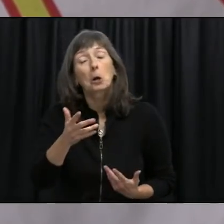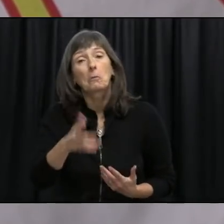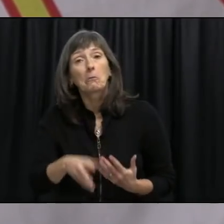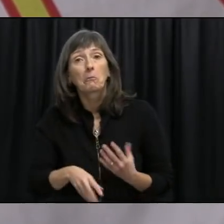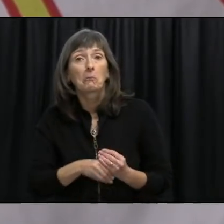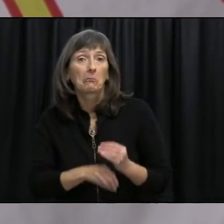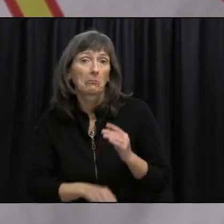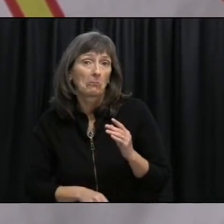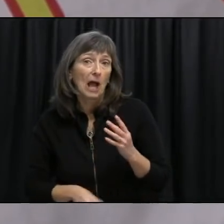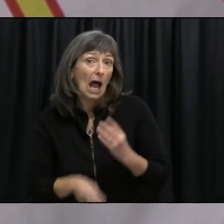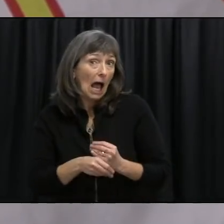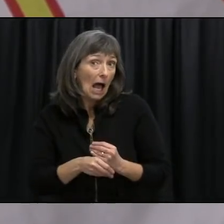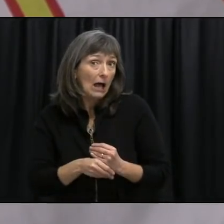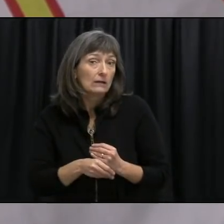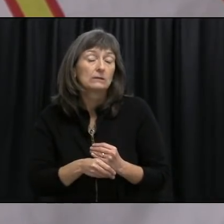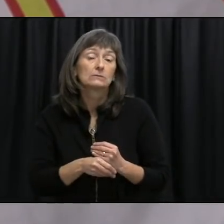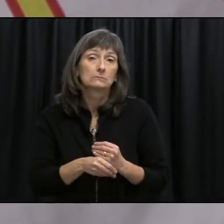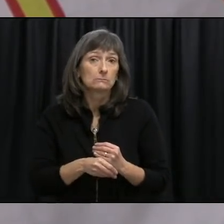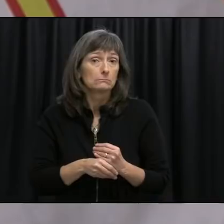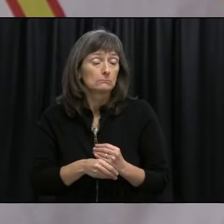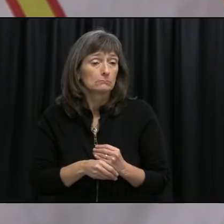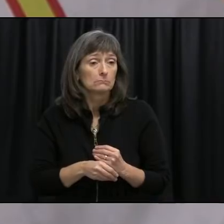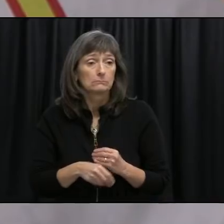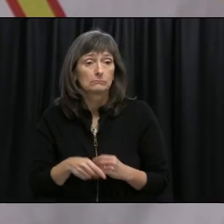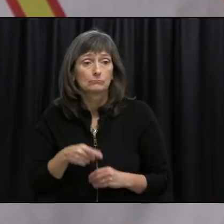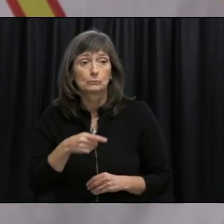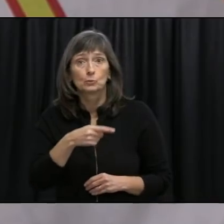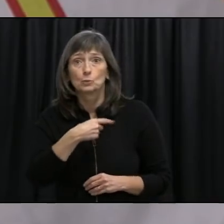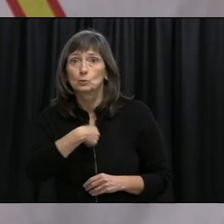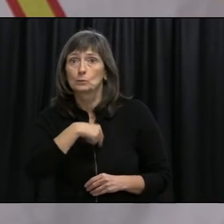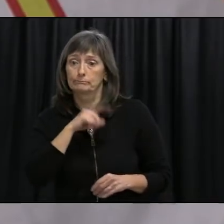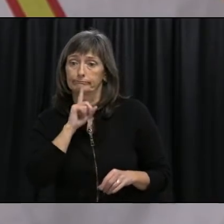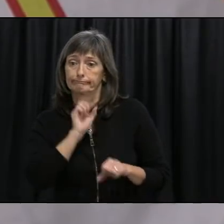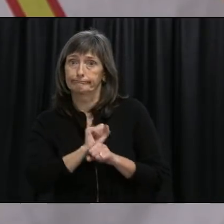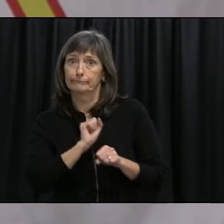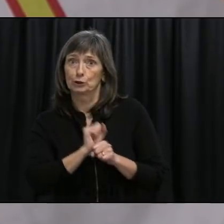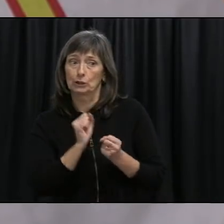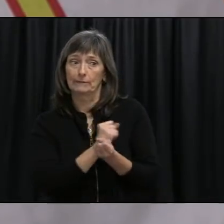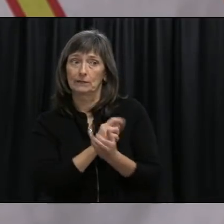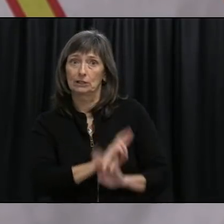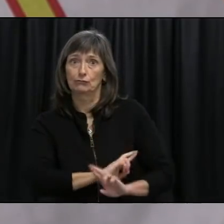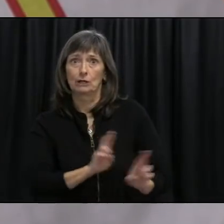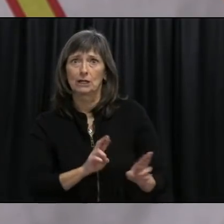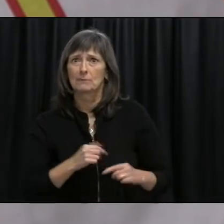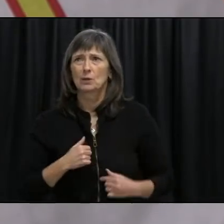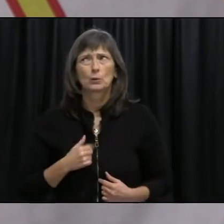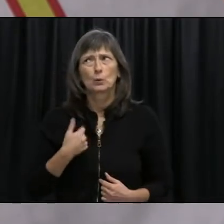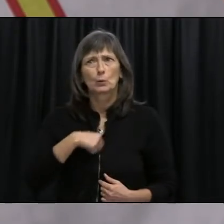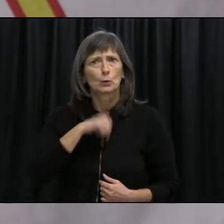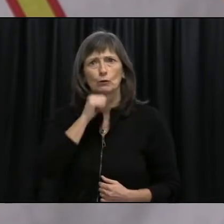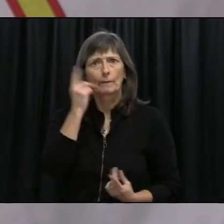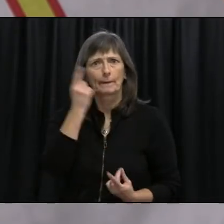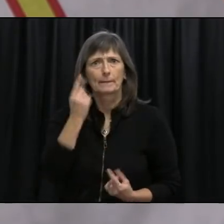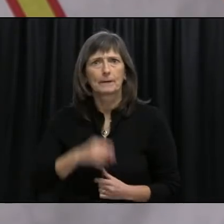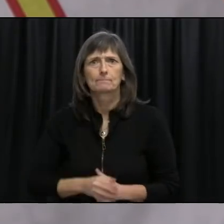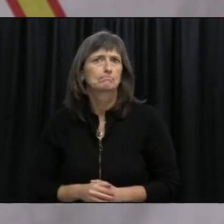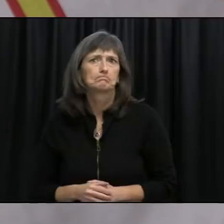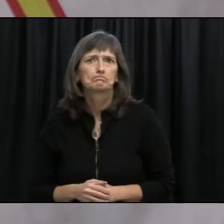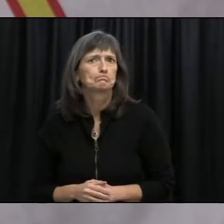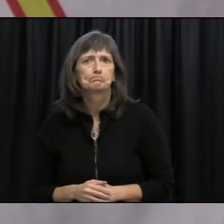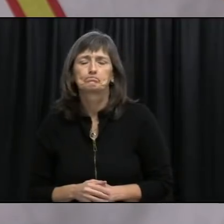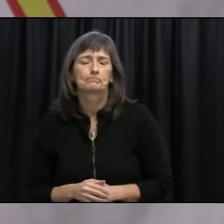testing, well, certainly we would have, we would have to make sure that all of that was in place. But it's not really something we're considering at this